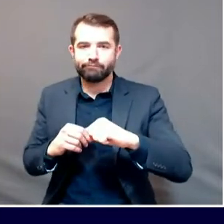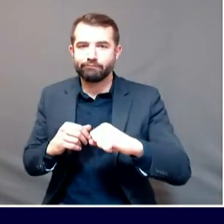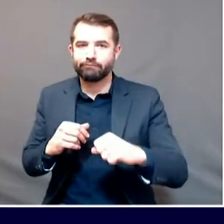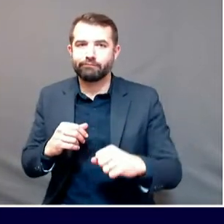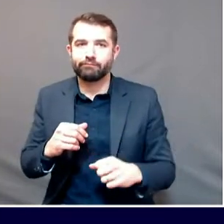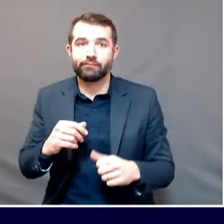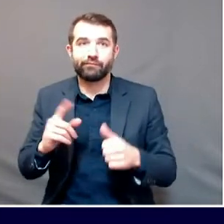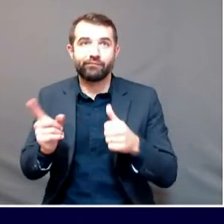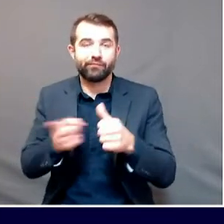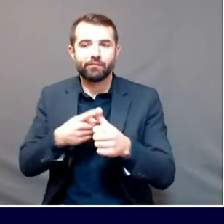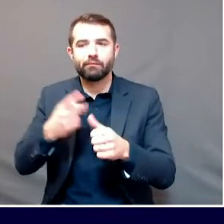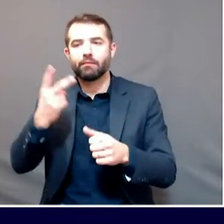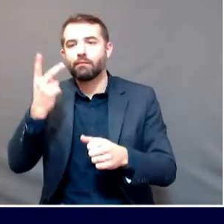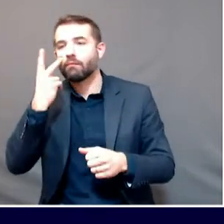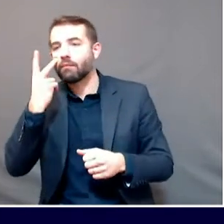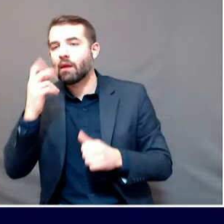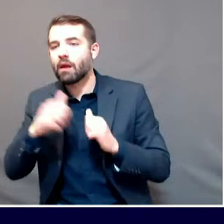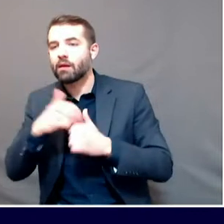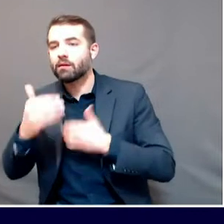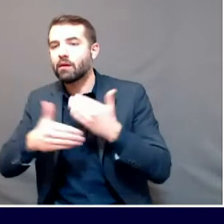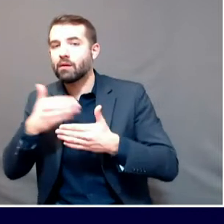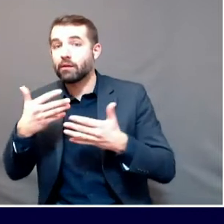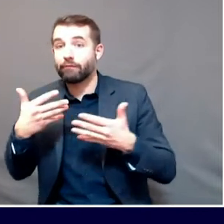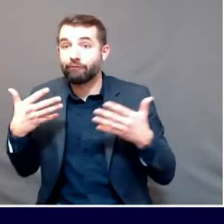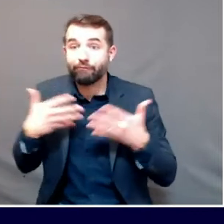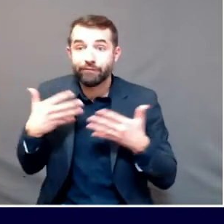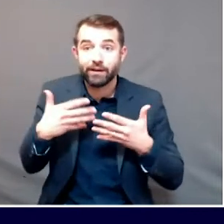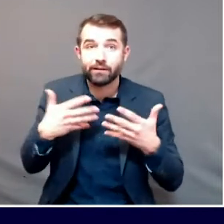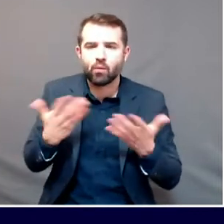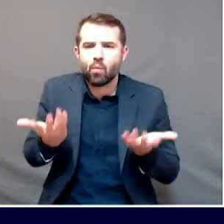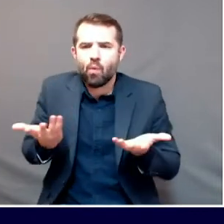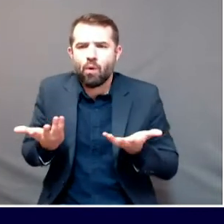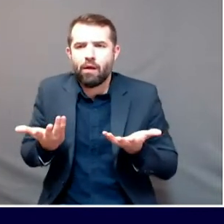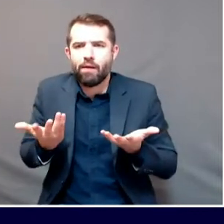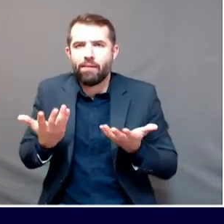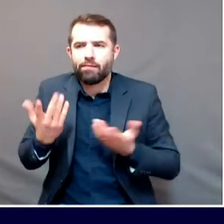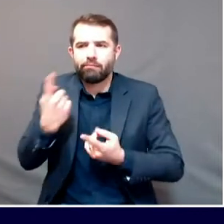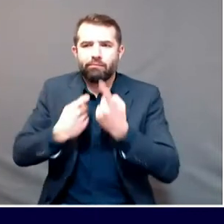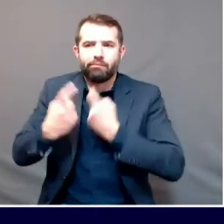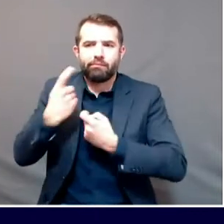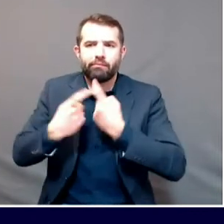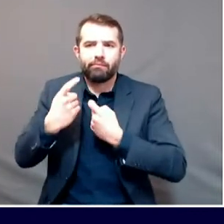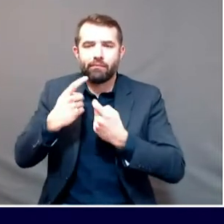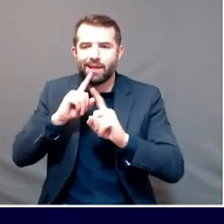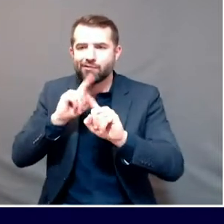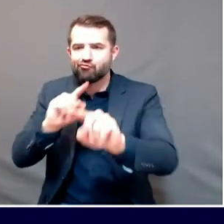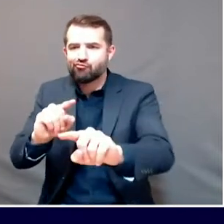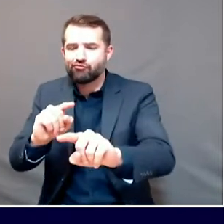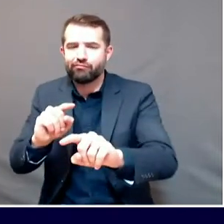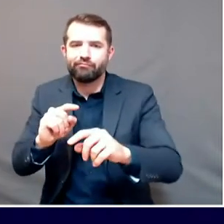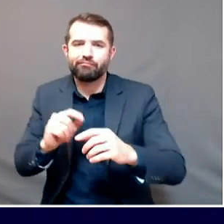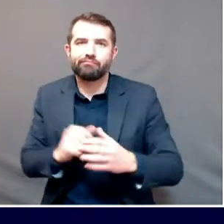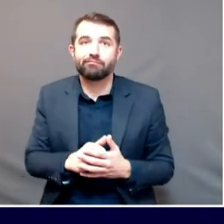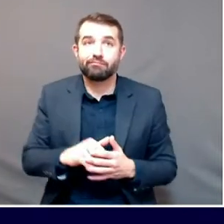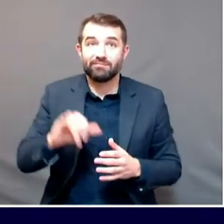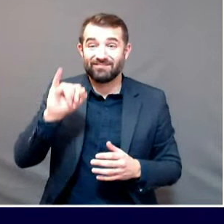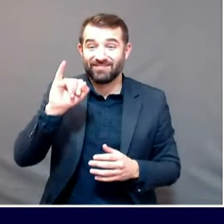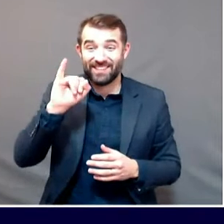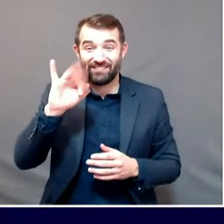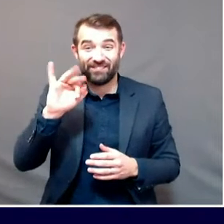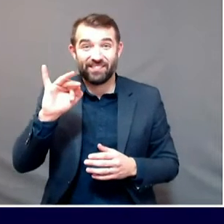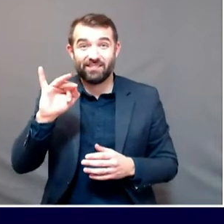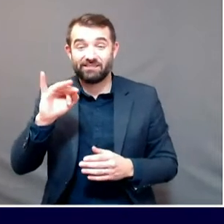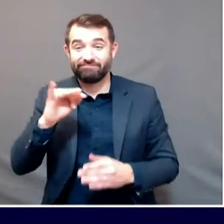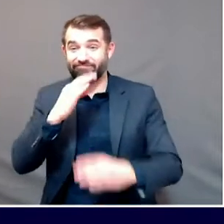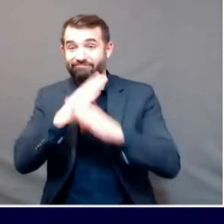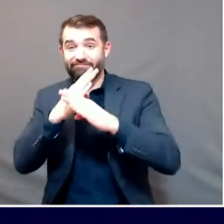to make sure that we are bringing people along. That's the first best goal. If that doesn't work, then we have to think about others. But I